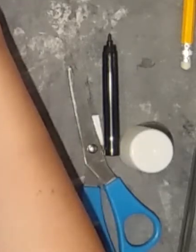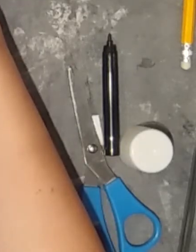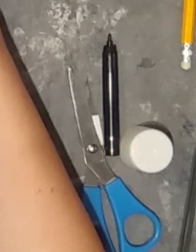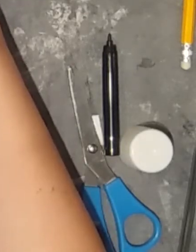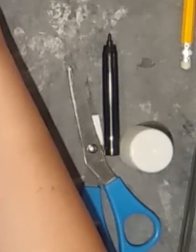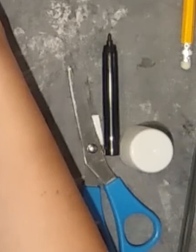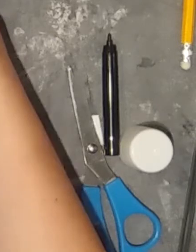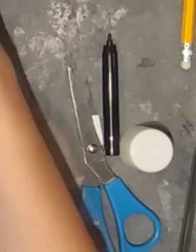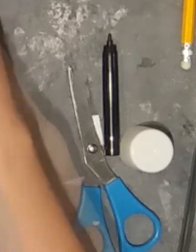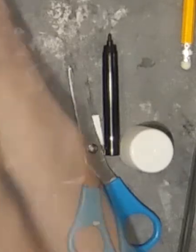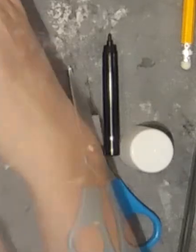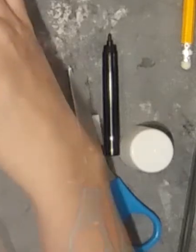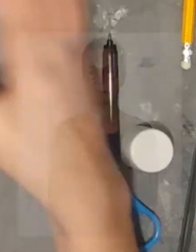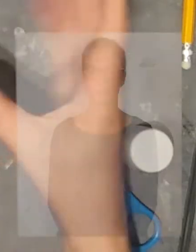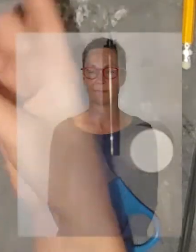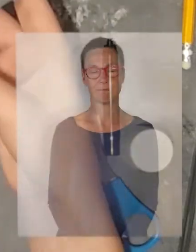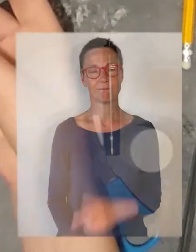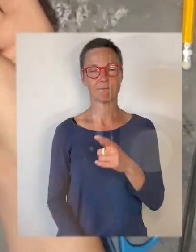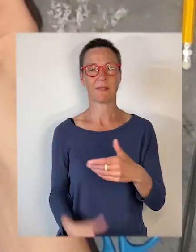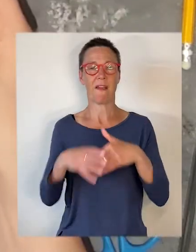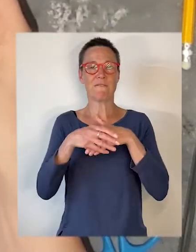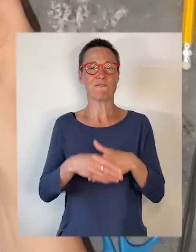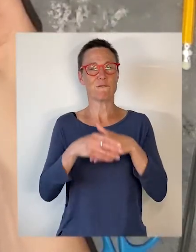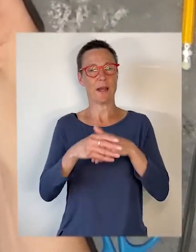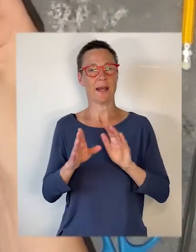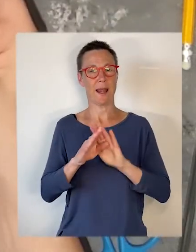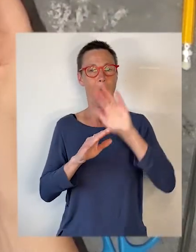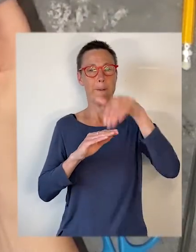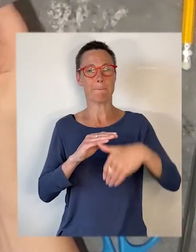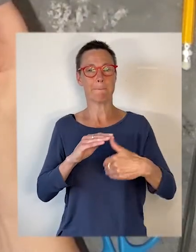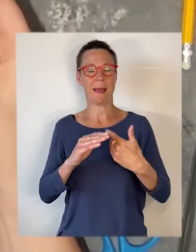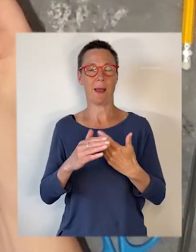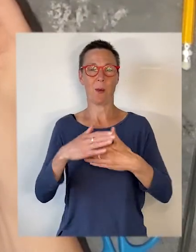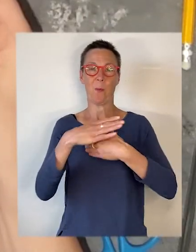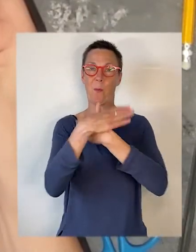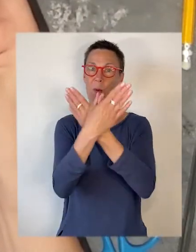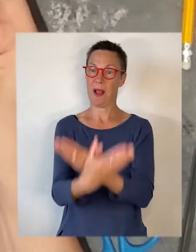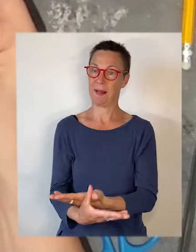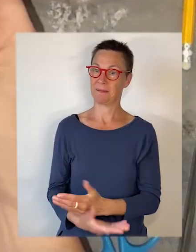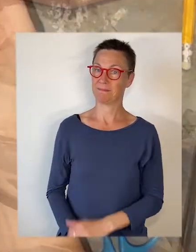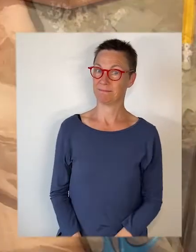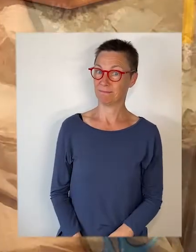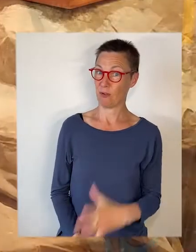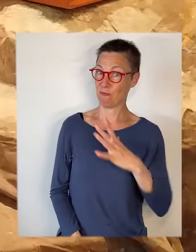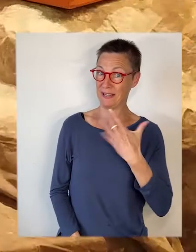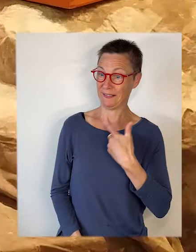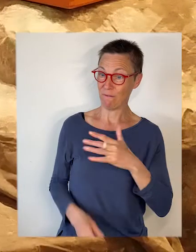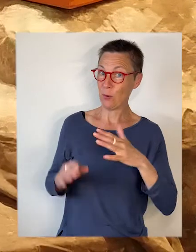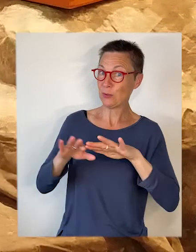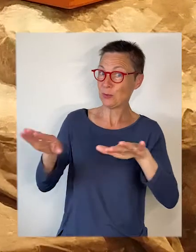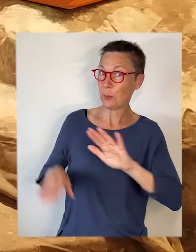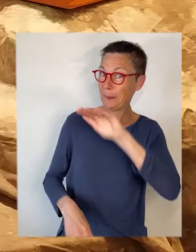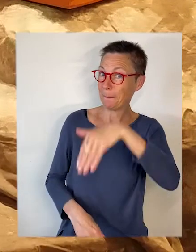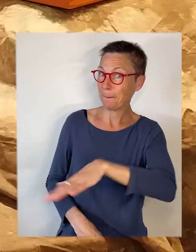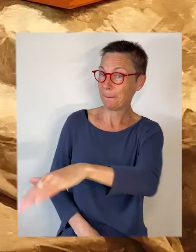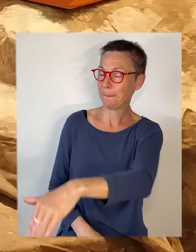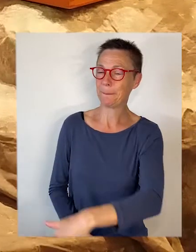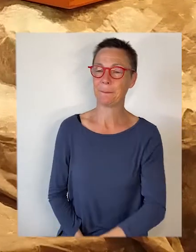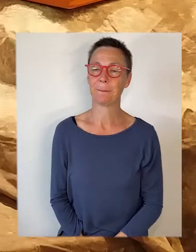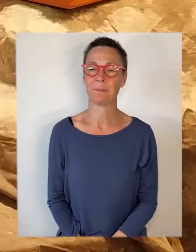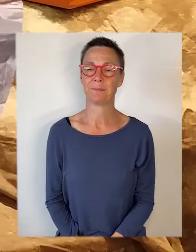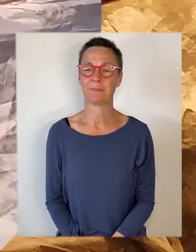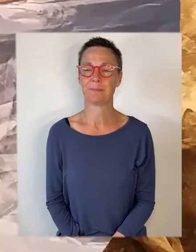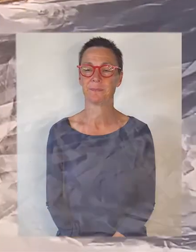That's better. And there he is, a friendly humpback whale. Time to go for a swim.